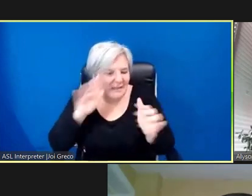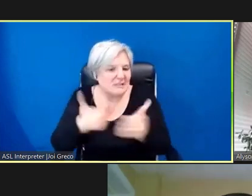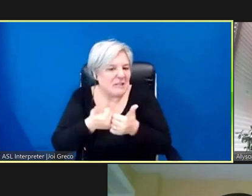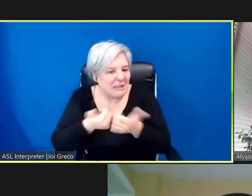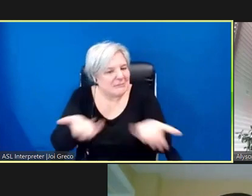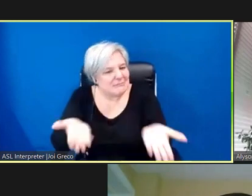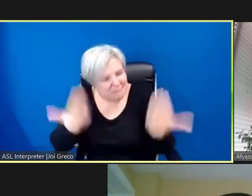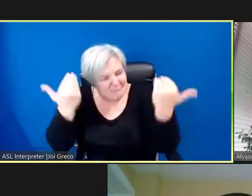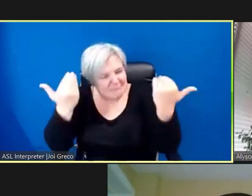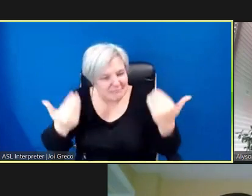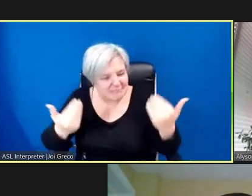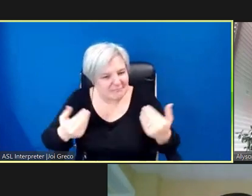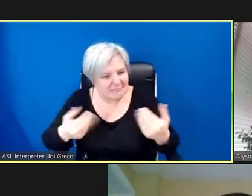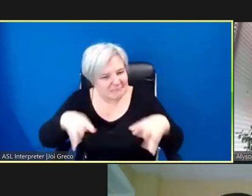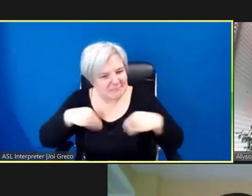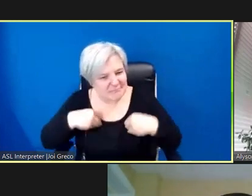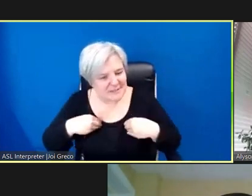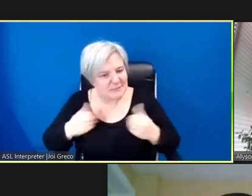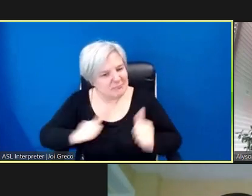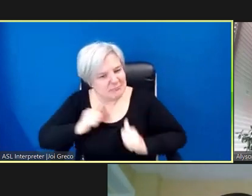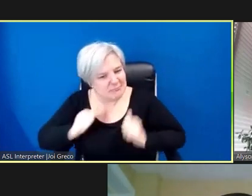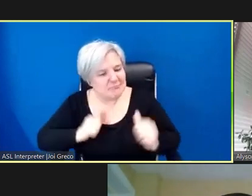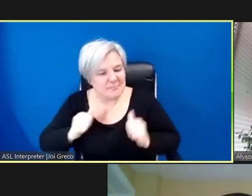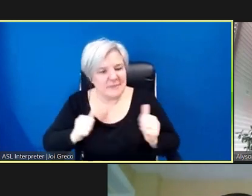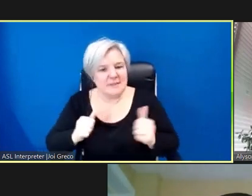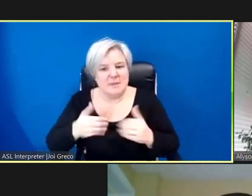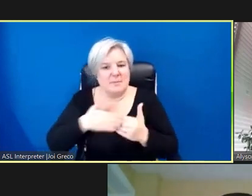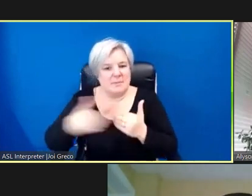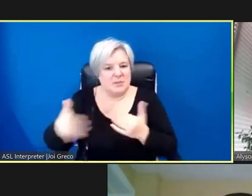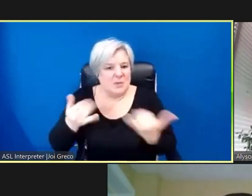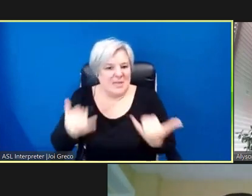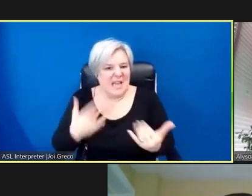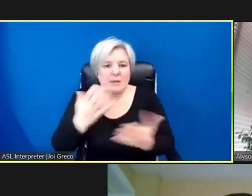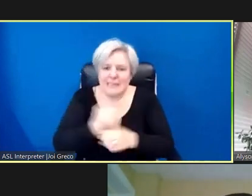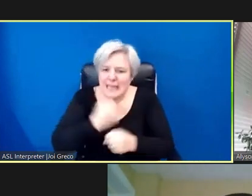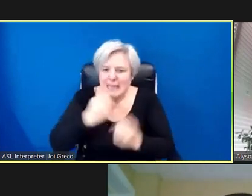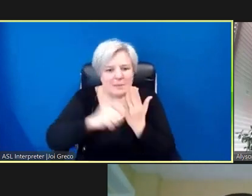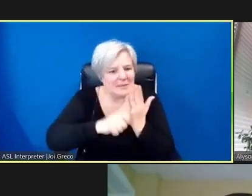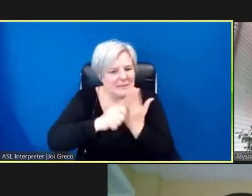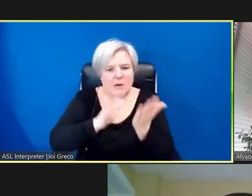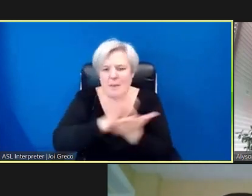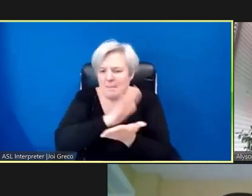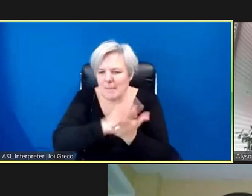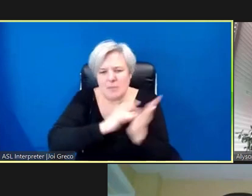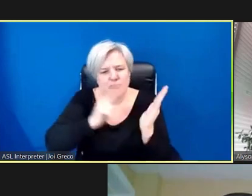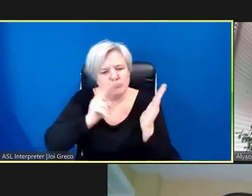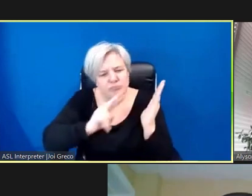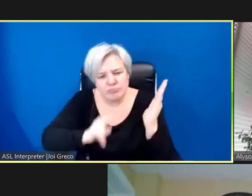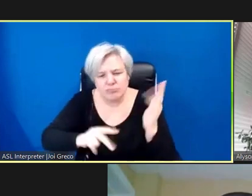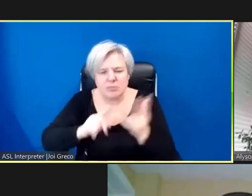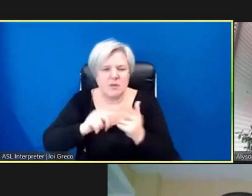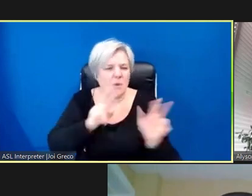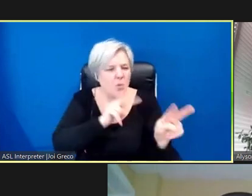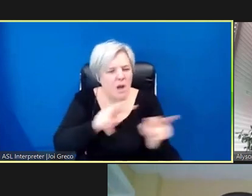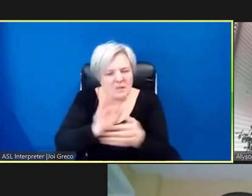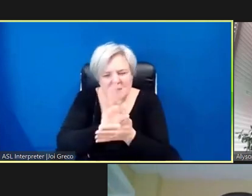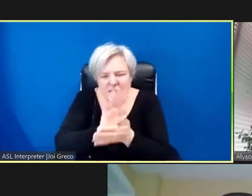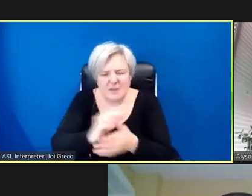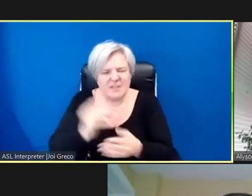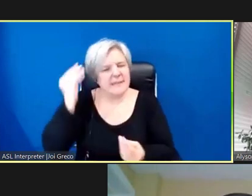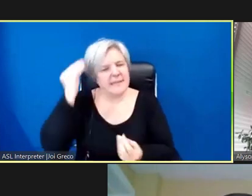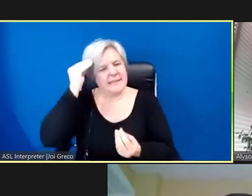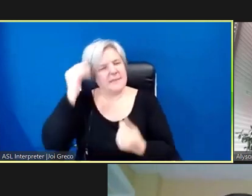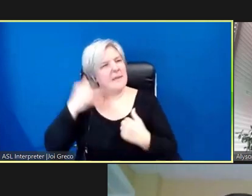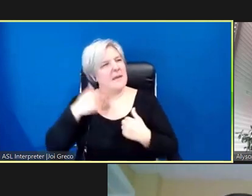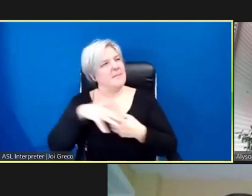to each of you. Between now and the EHDI conference, request the materials, read through them, review the video, think about